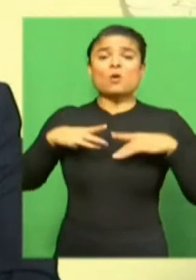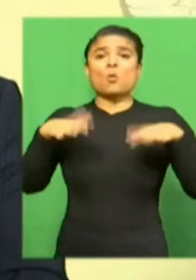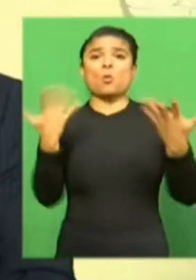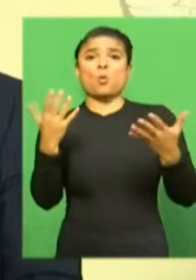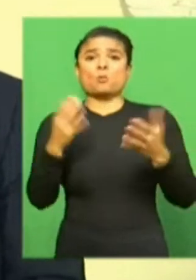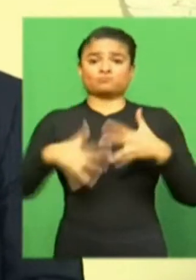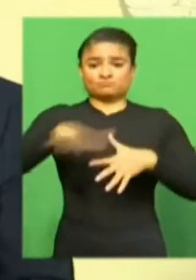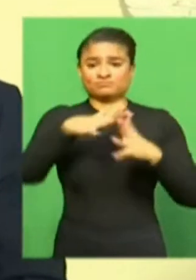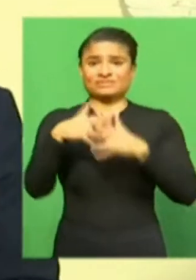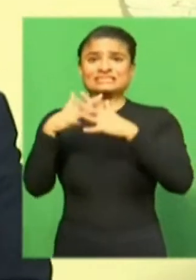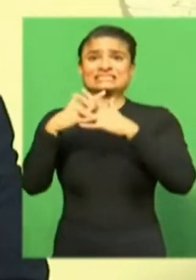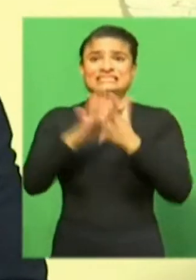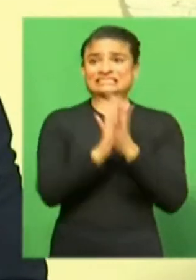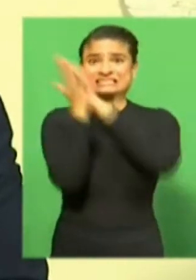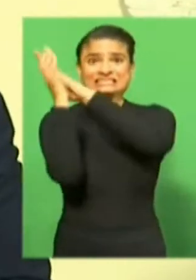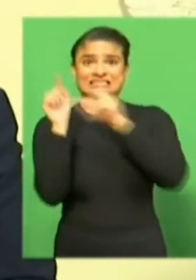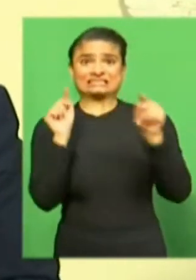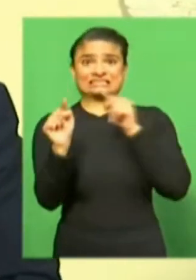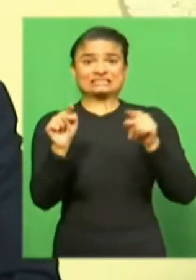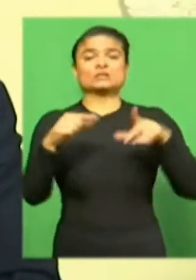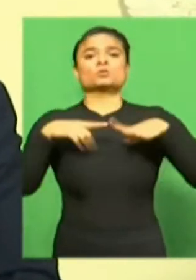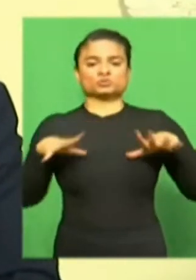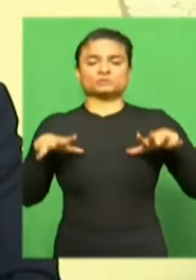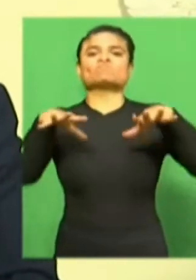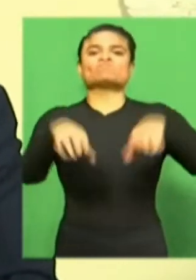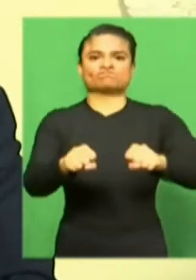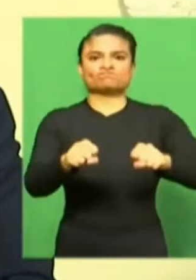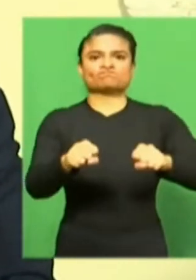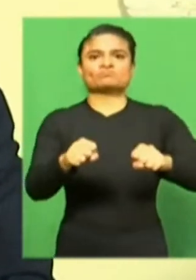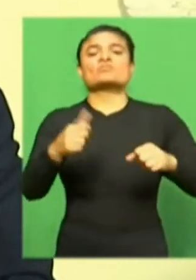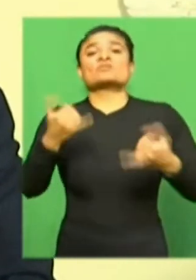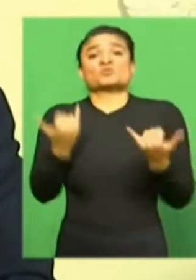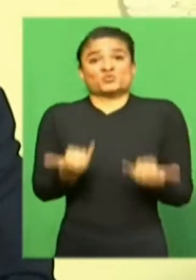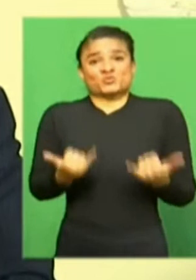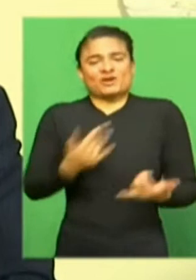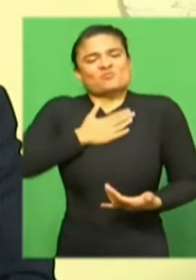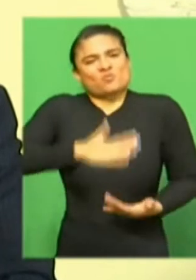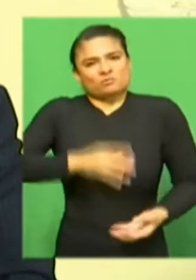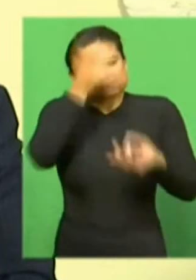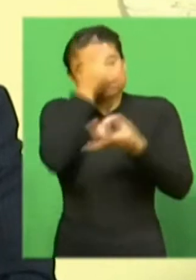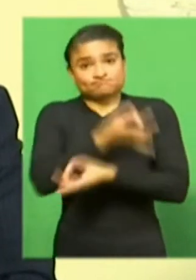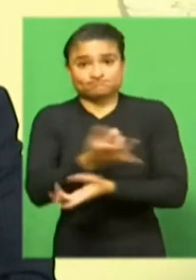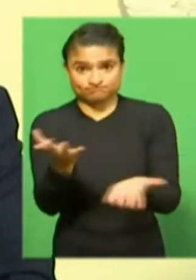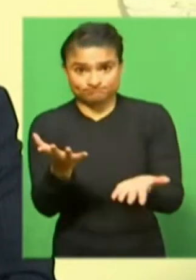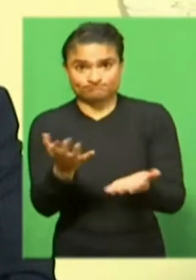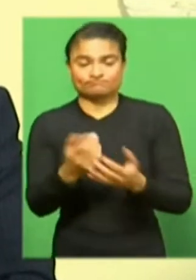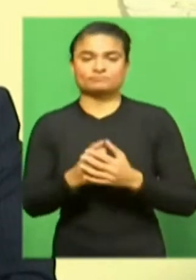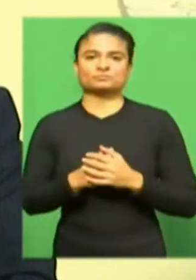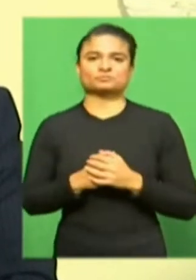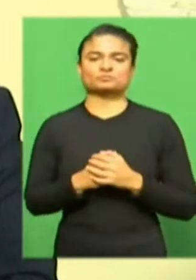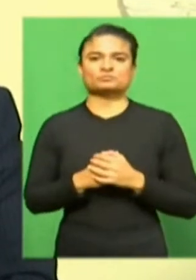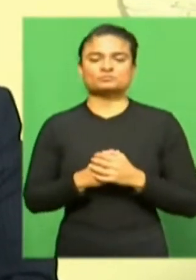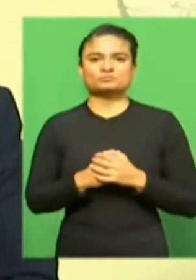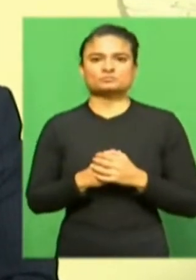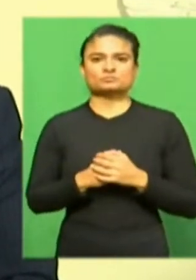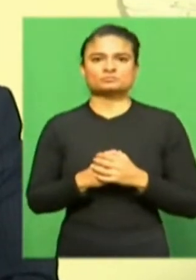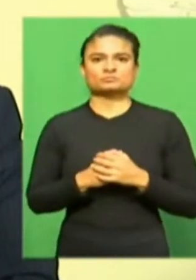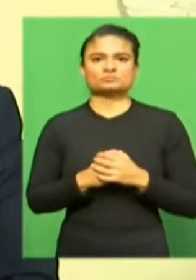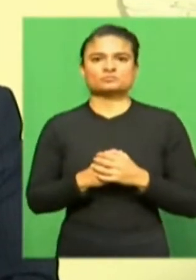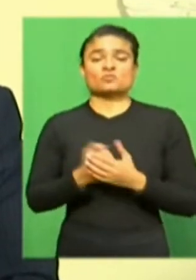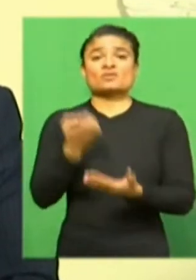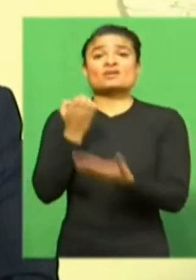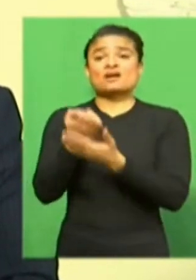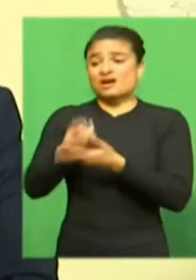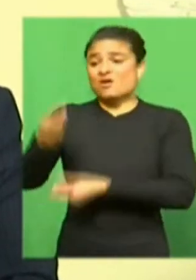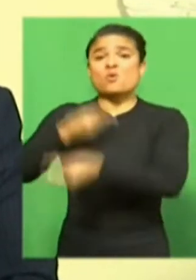This evening, we are announcing a range of measures to support the recovery of the economy that has